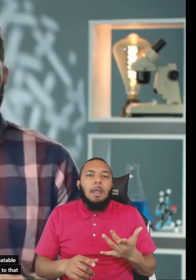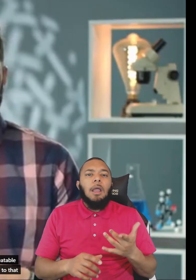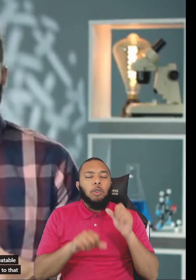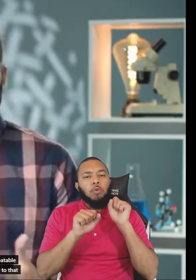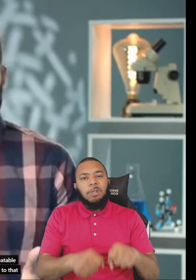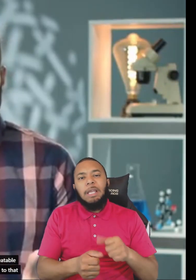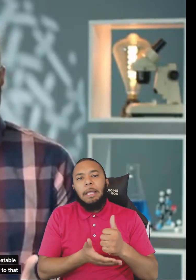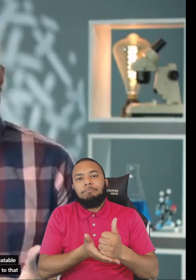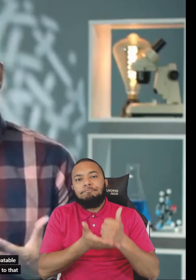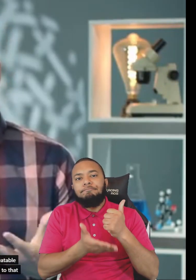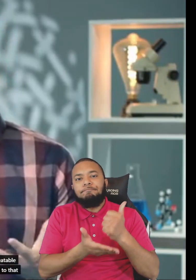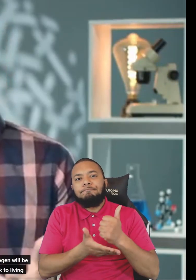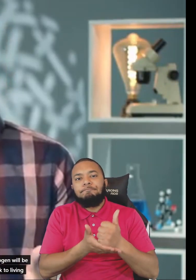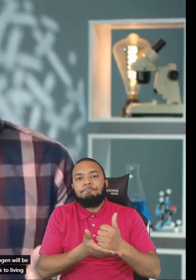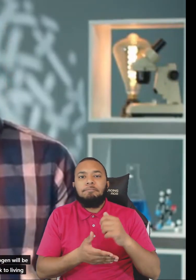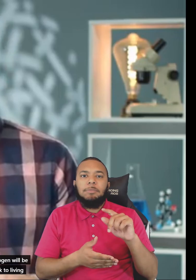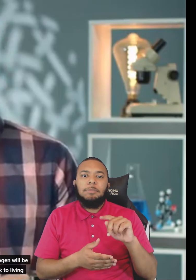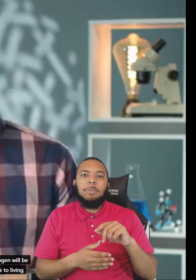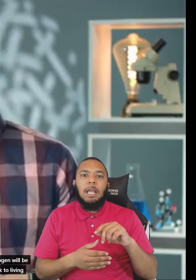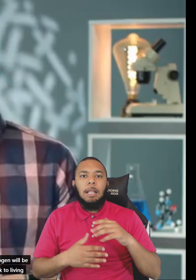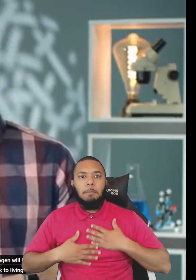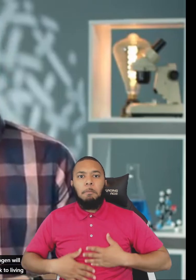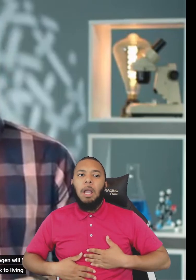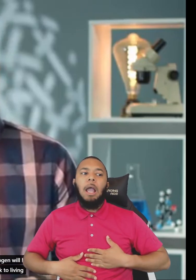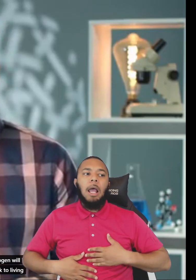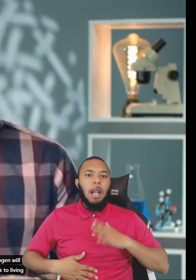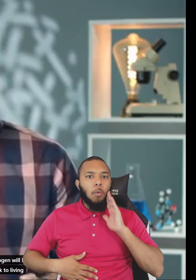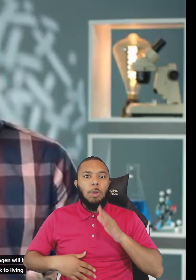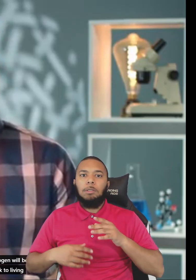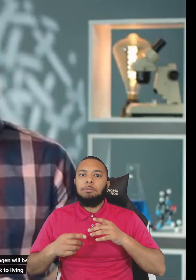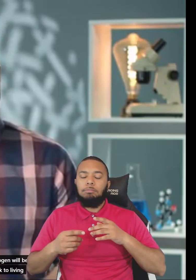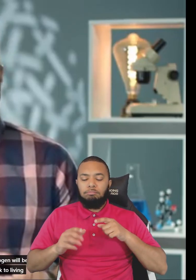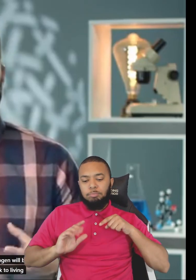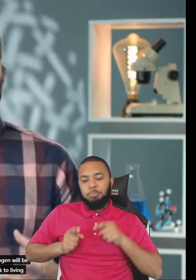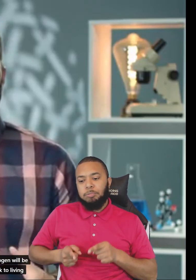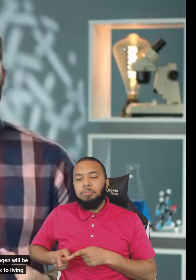and the body will respond to that treatment, and then the pathogen